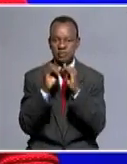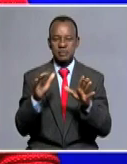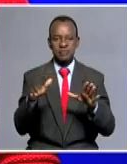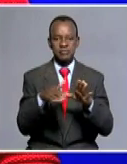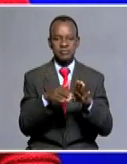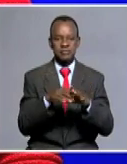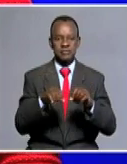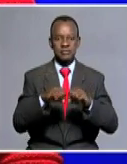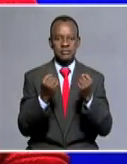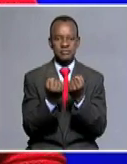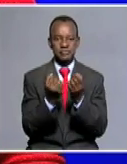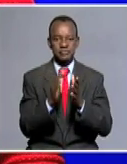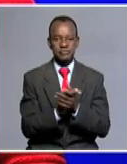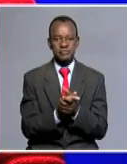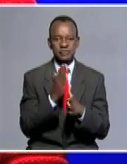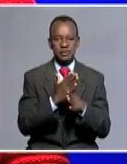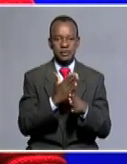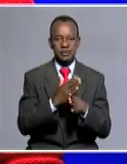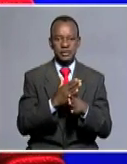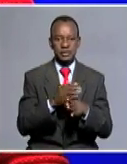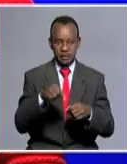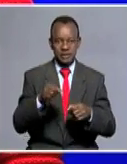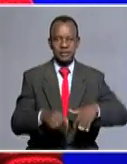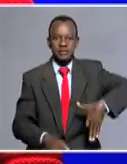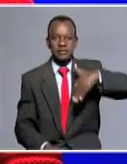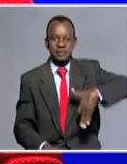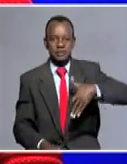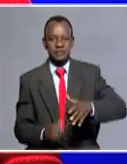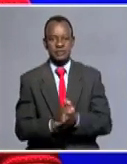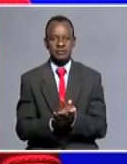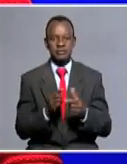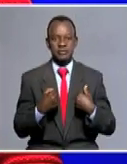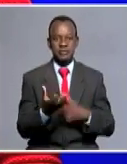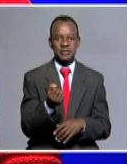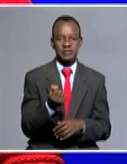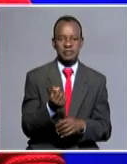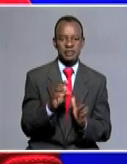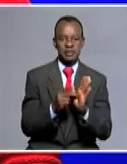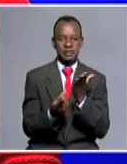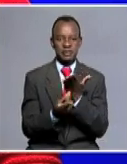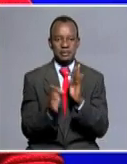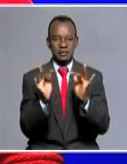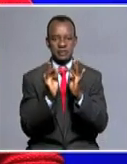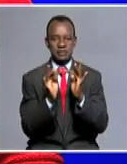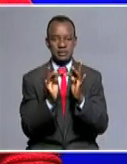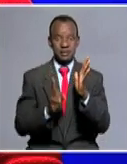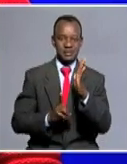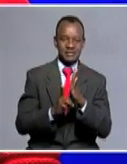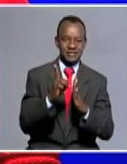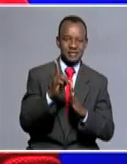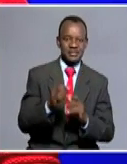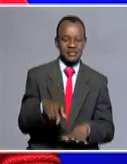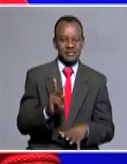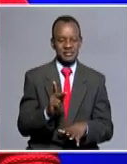and work in Namibia. What we do is we work on programs related to the Internet development, but also on